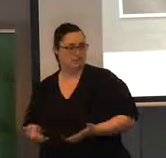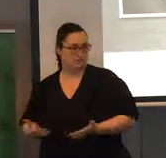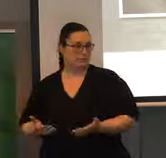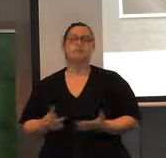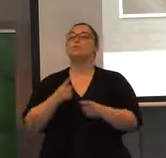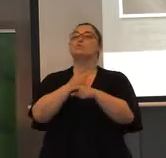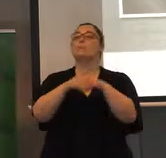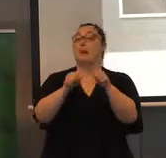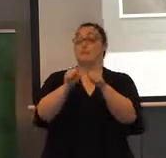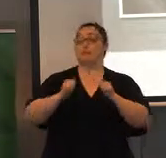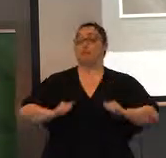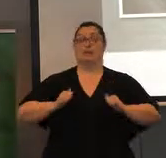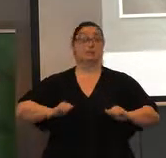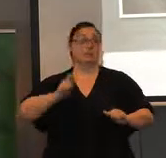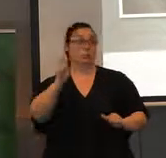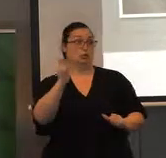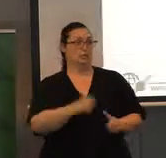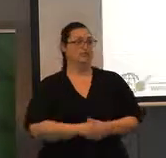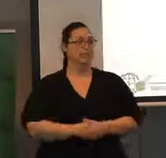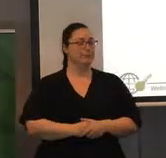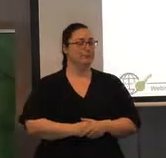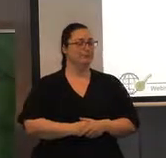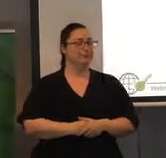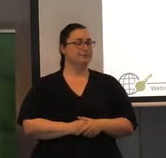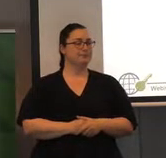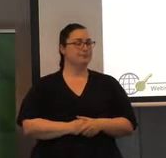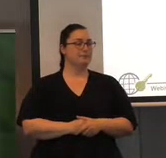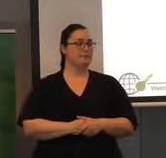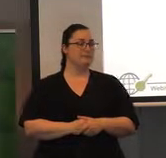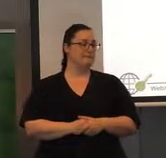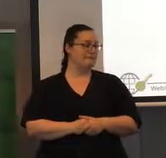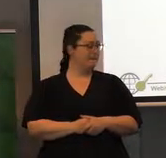bring us to something about best practice coding that we'll look at in just a minute.